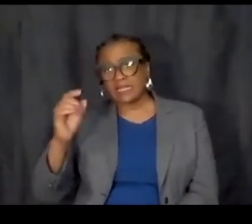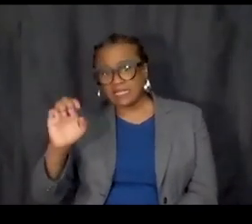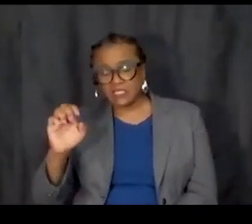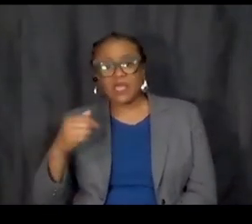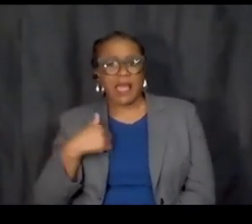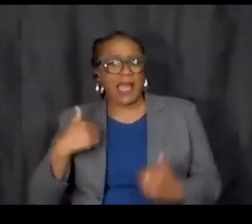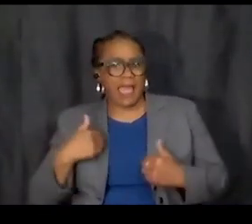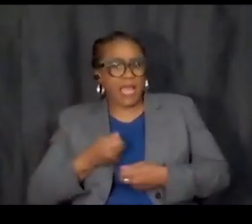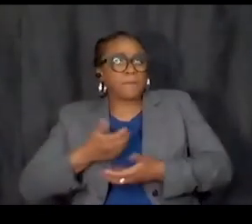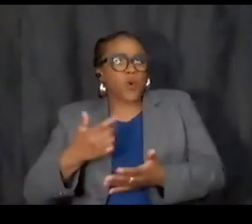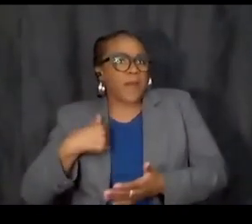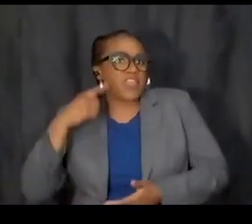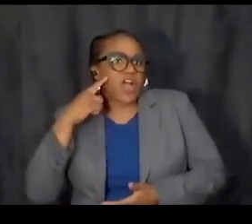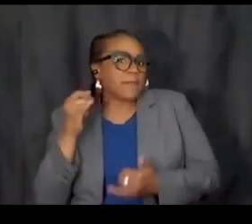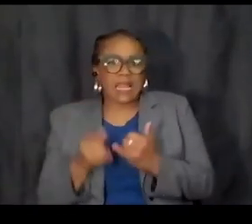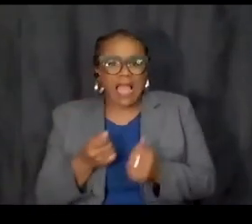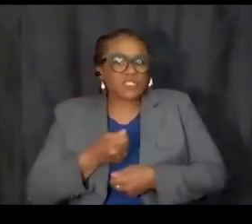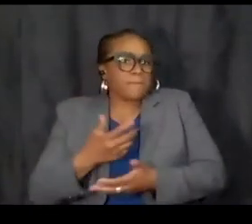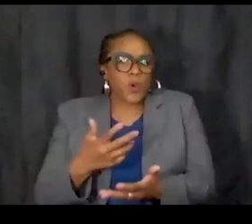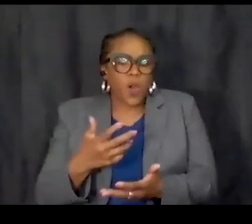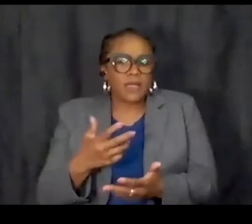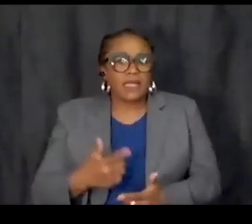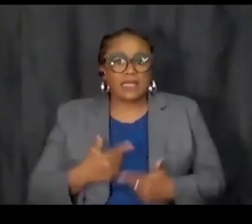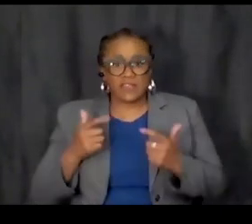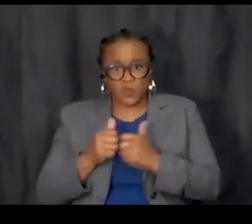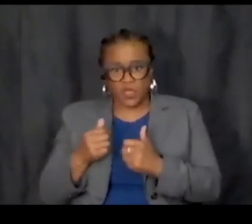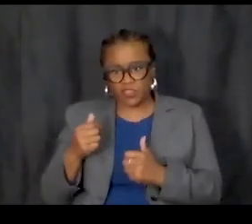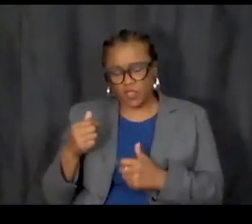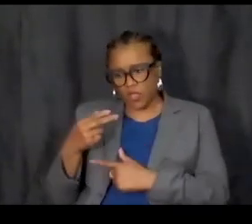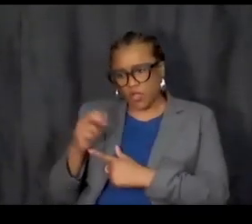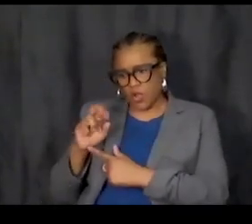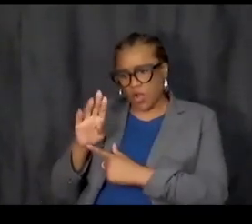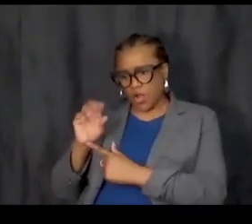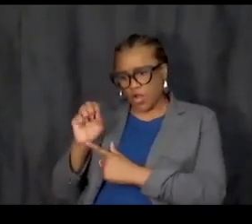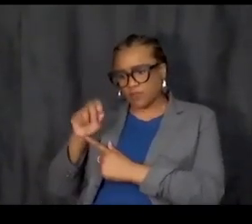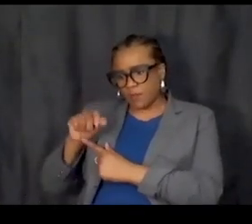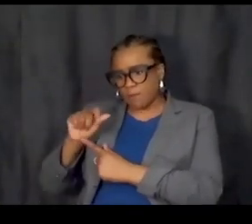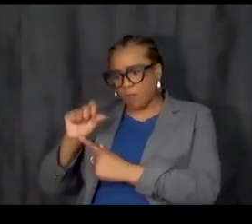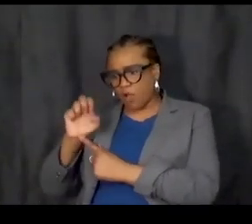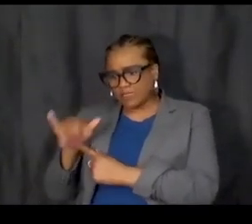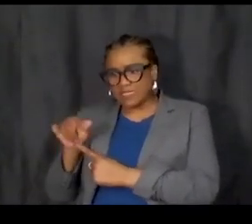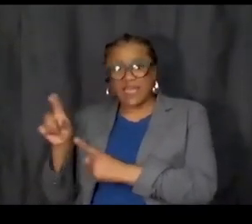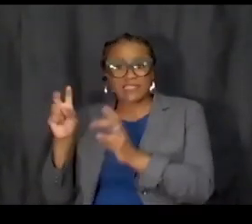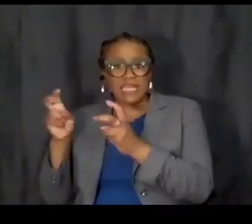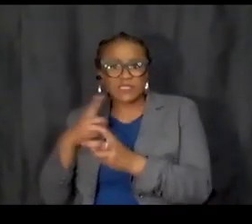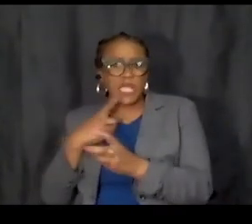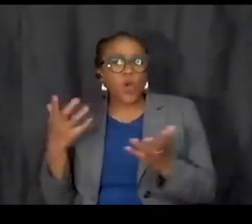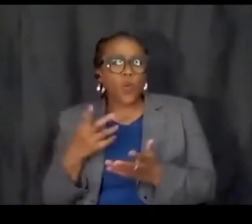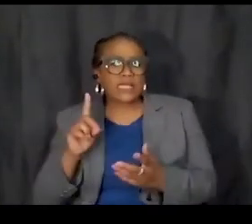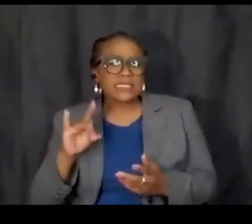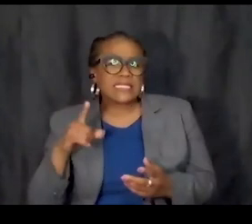poem I write about, you know, living with Herb's palsy. And the title of it is, "What Did You Do to Yourself?" Because that's the question that, you